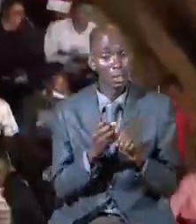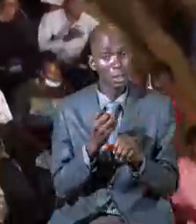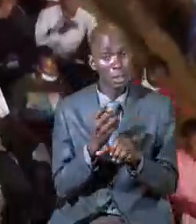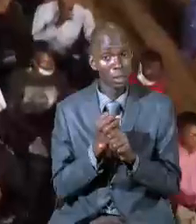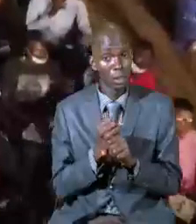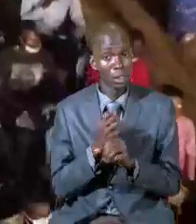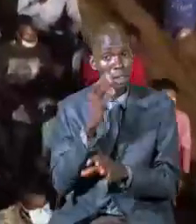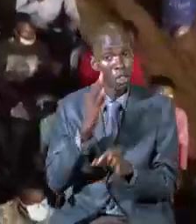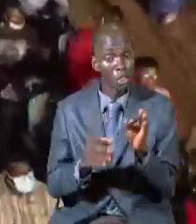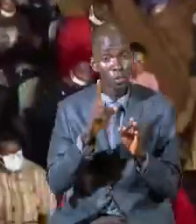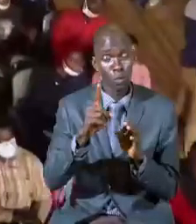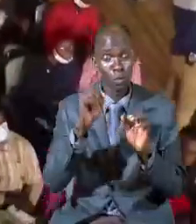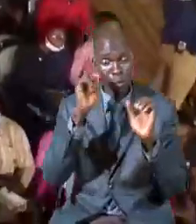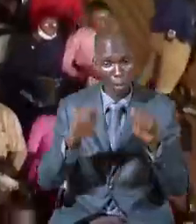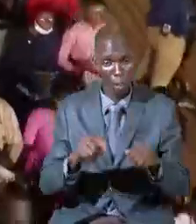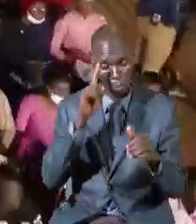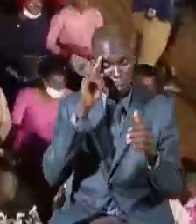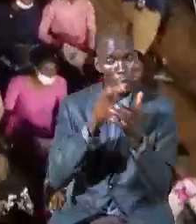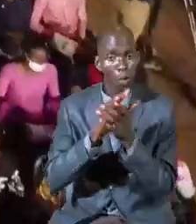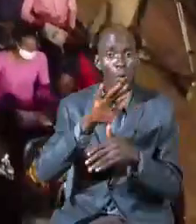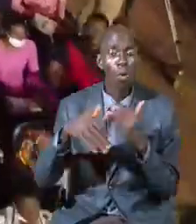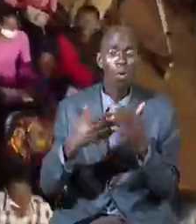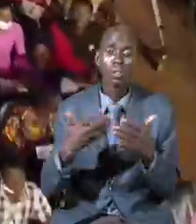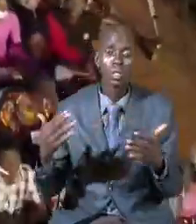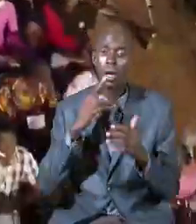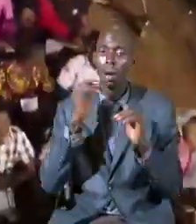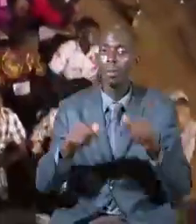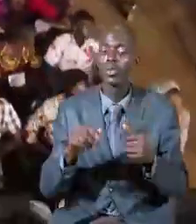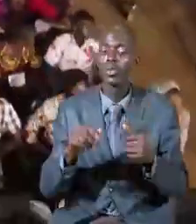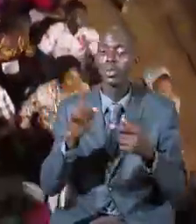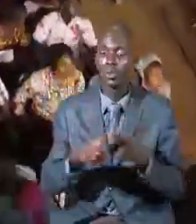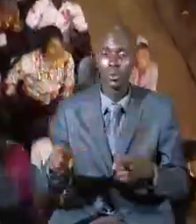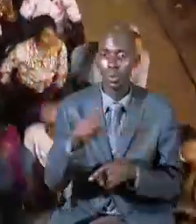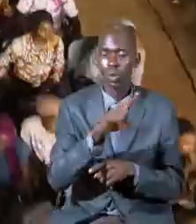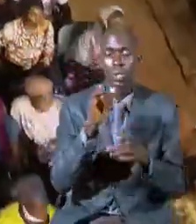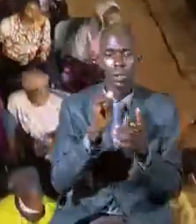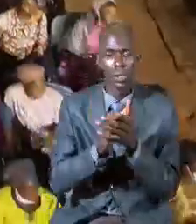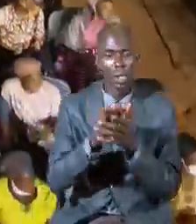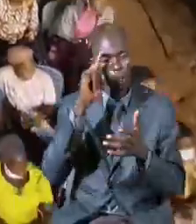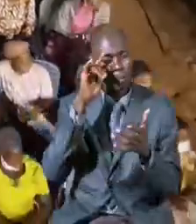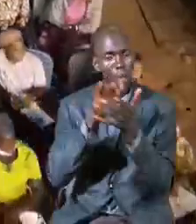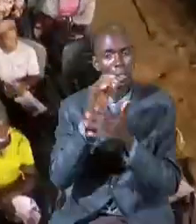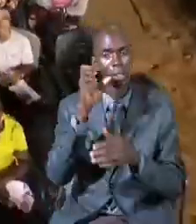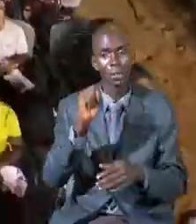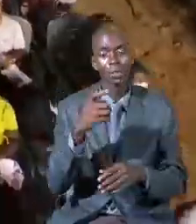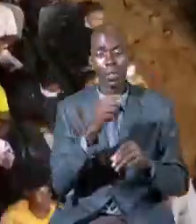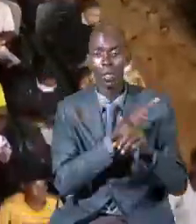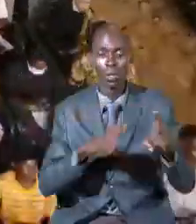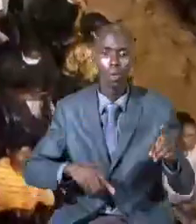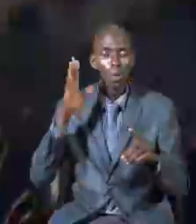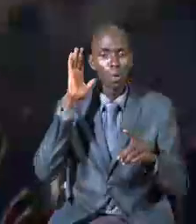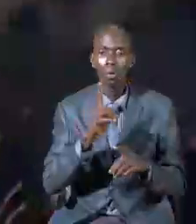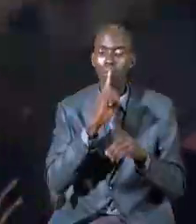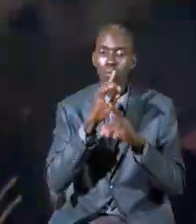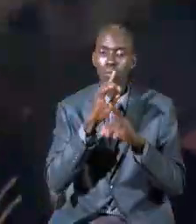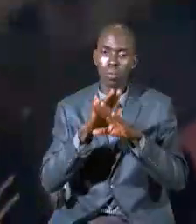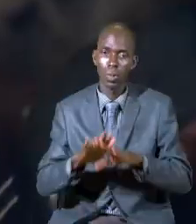all things are possible to him that believeth. The Lord will silence all those